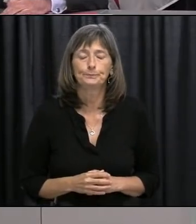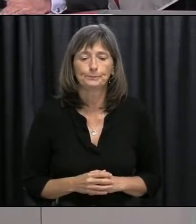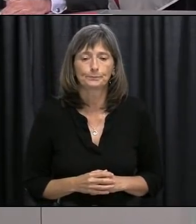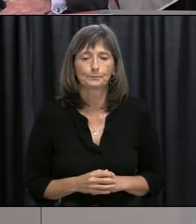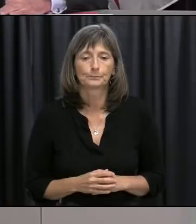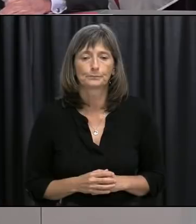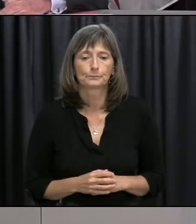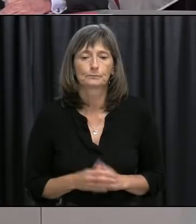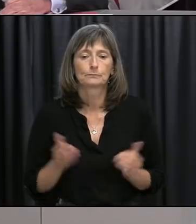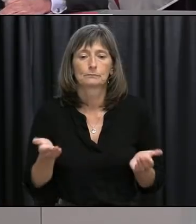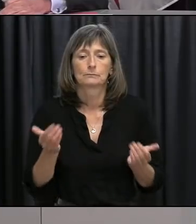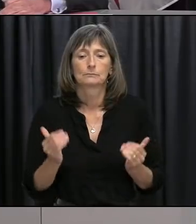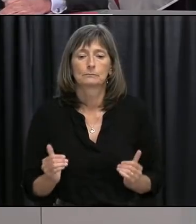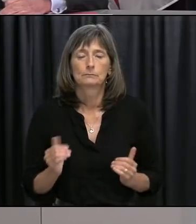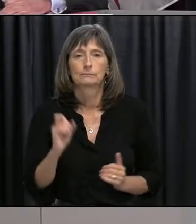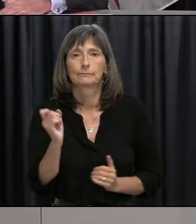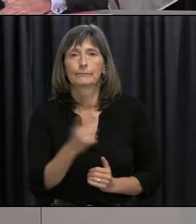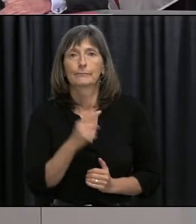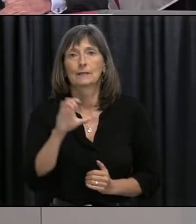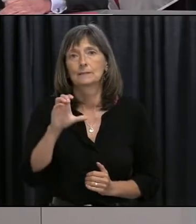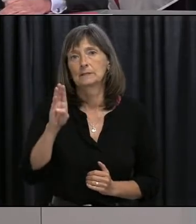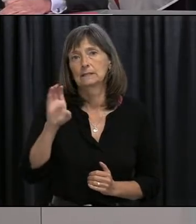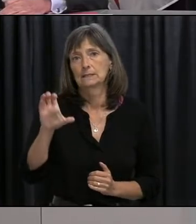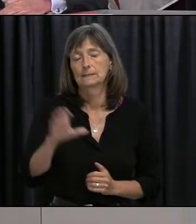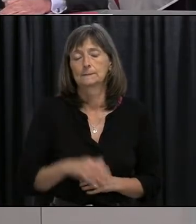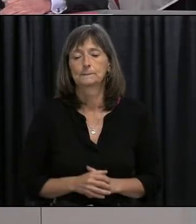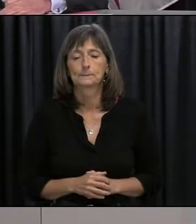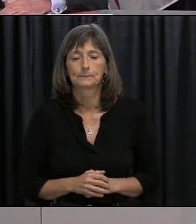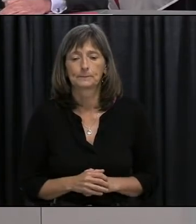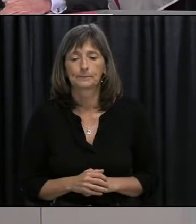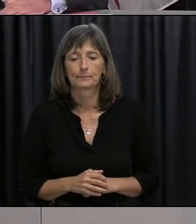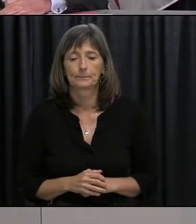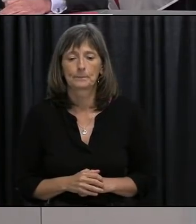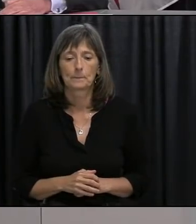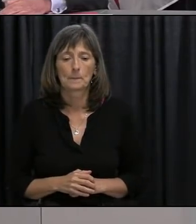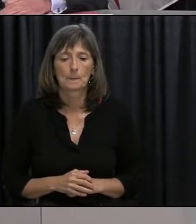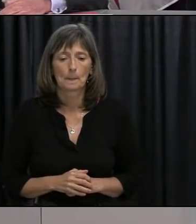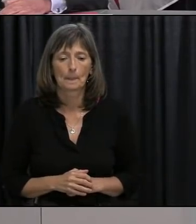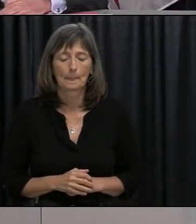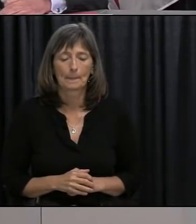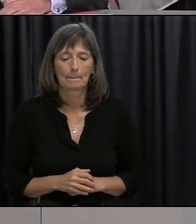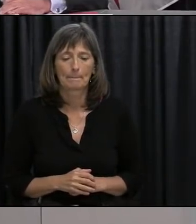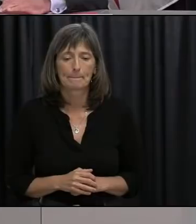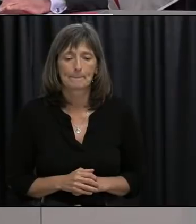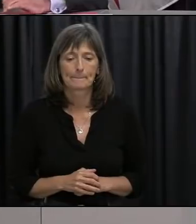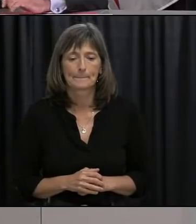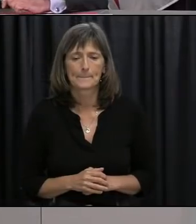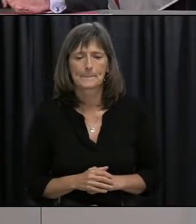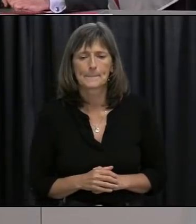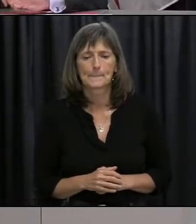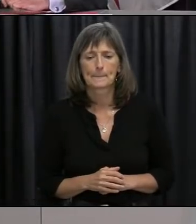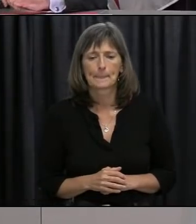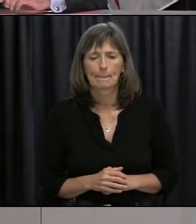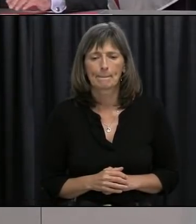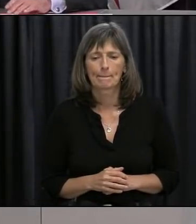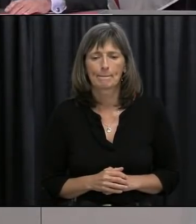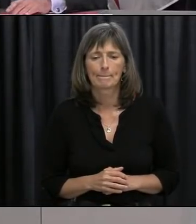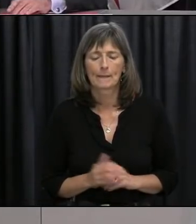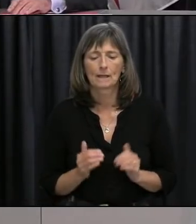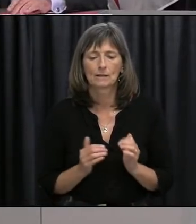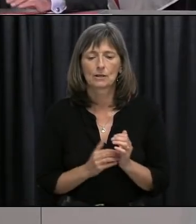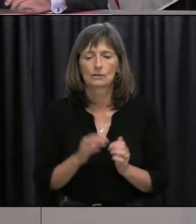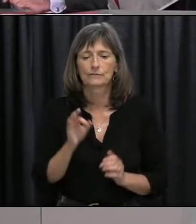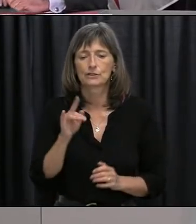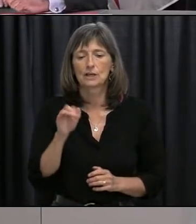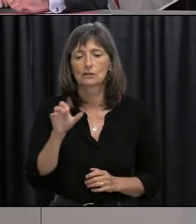Our next questions are from Peter Cowan of CBC News. Please go ahead. Thank you. Dr. Fitzgerald,